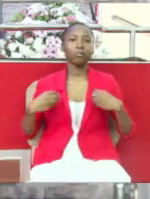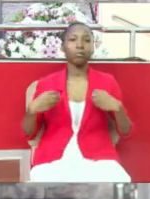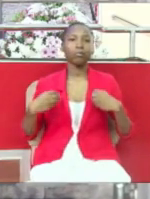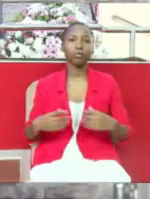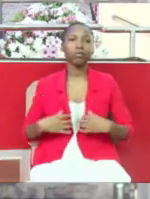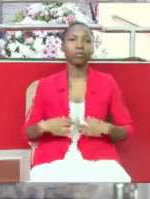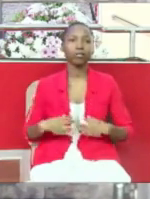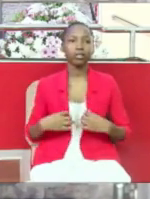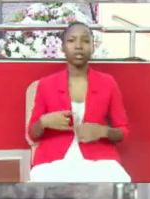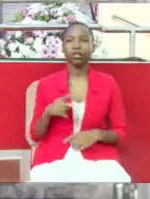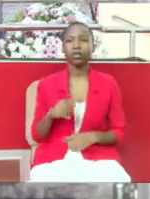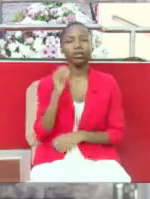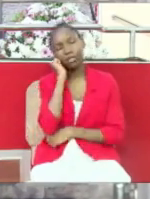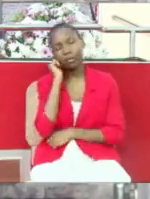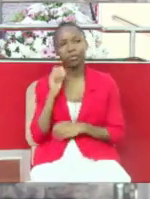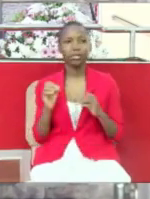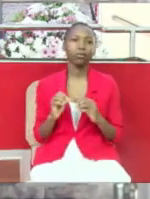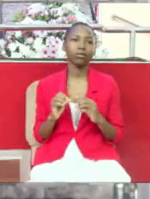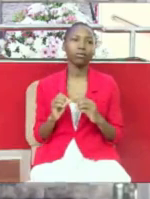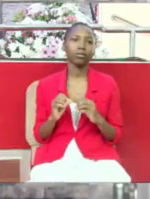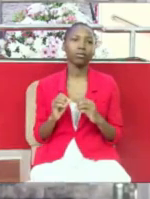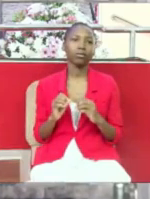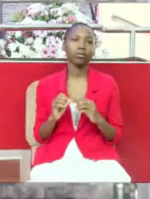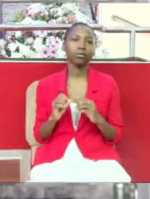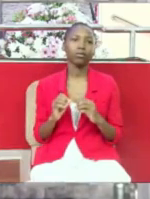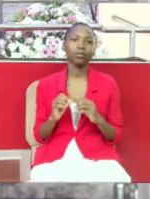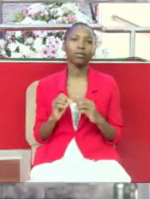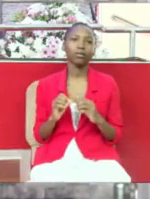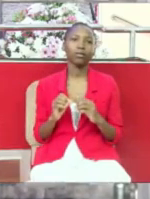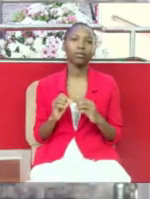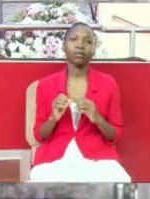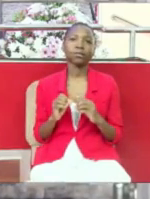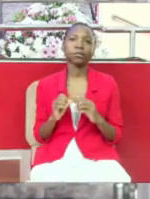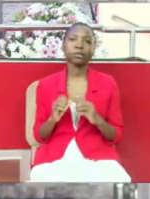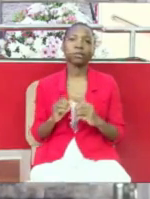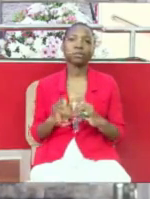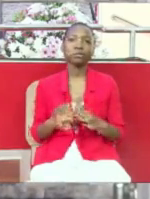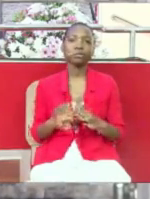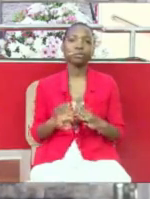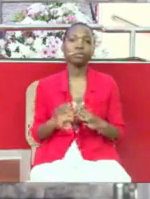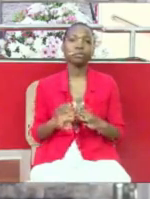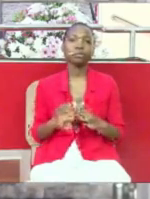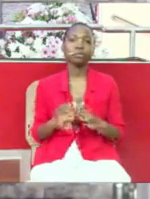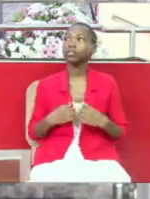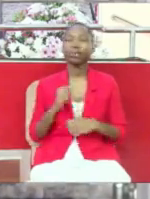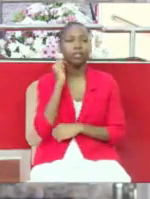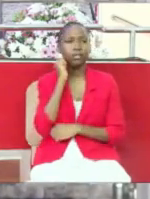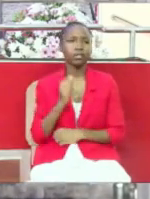basi ukitoa na maanisha ula. You have worn it for me. Umenifanya. Now I can sleep. Sasa naweza nikasha. Well, wow. I don't have to take